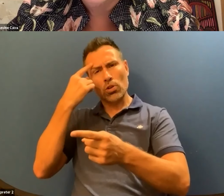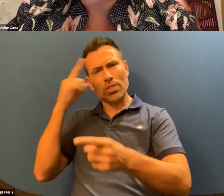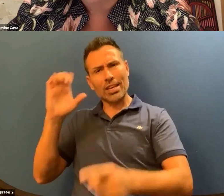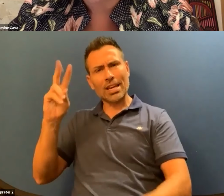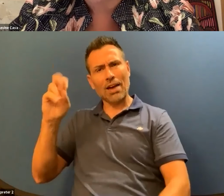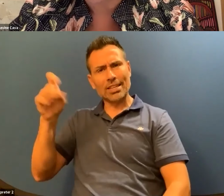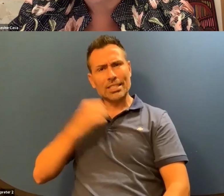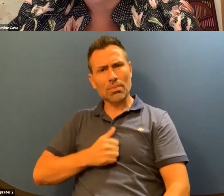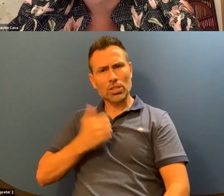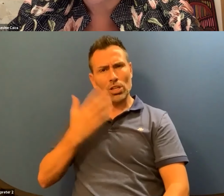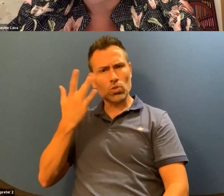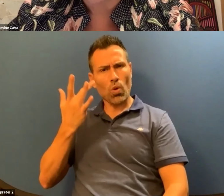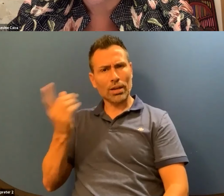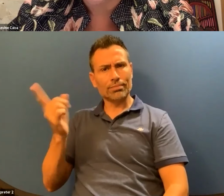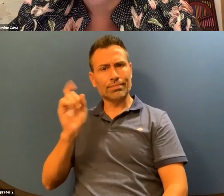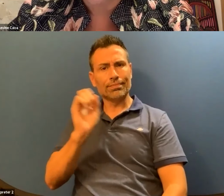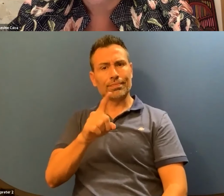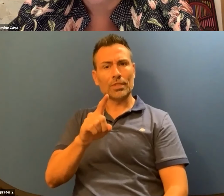apologize?